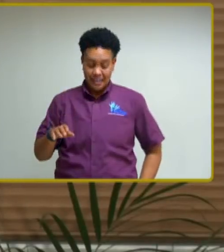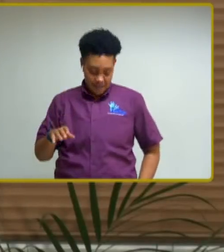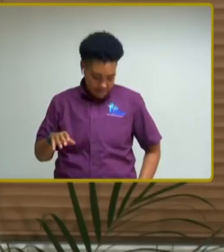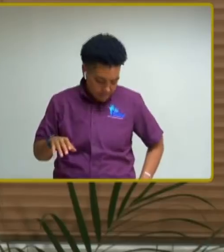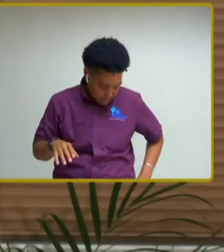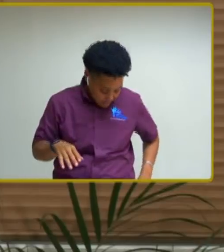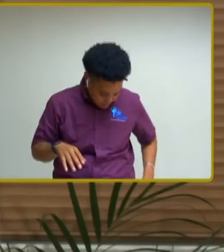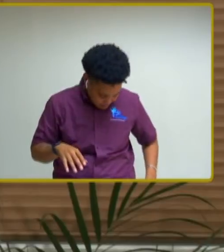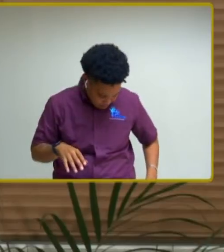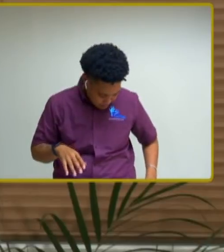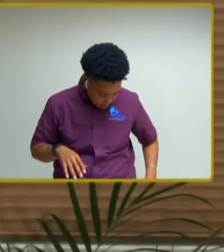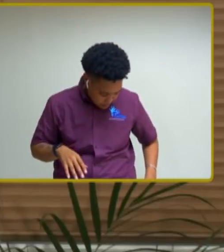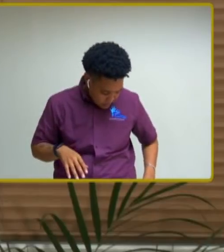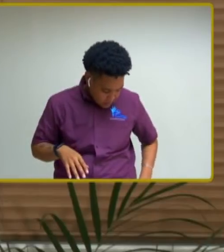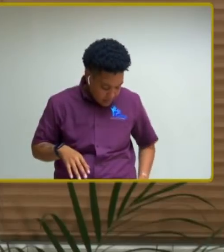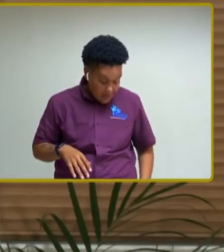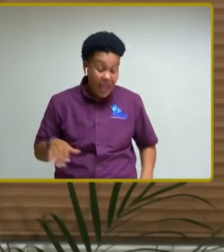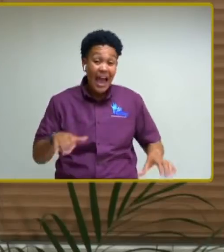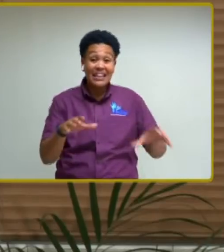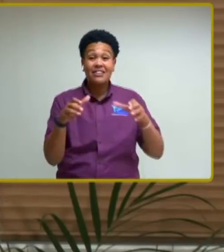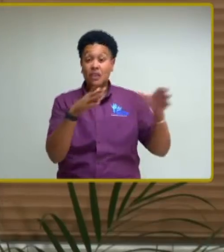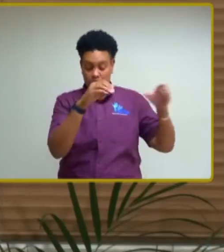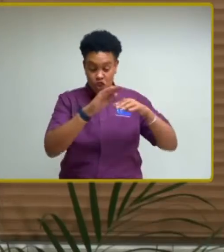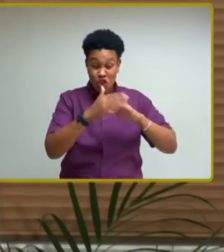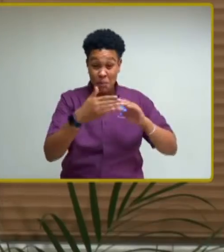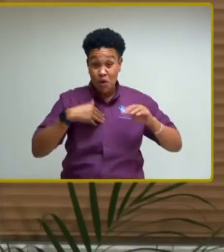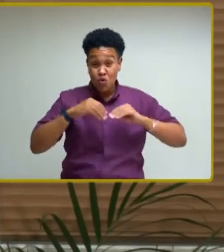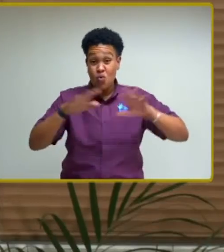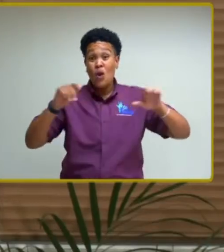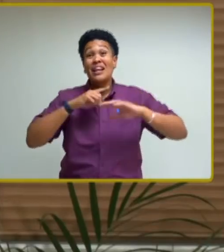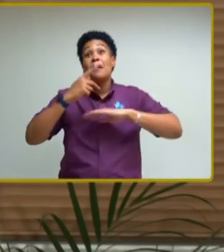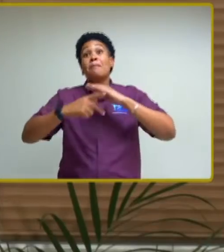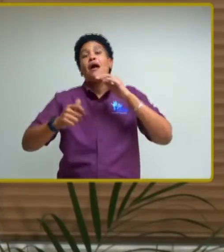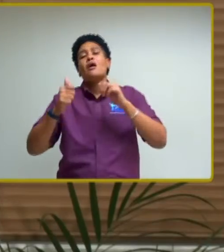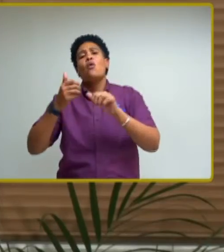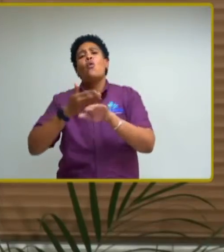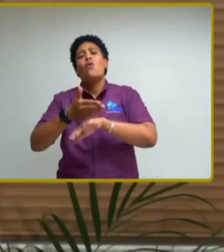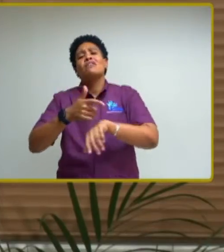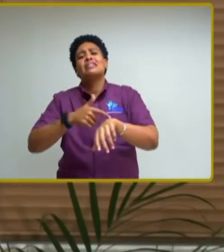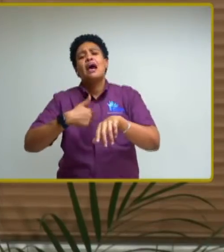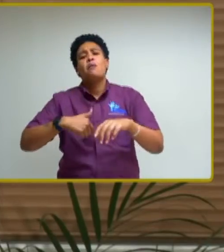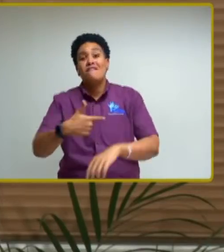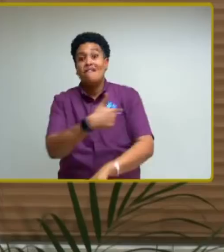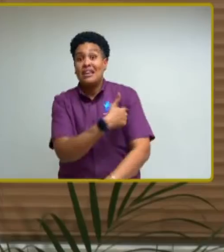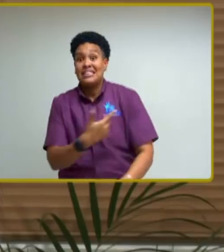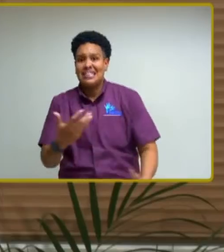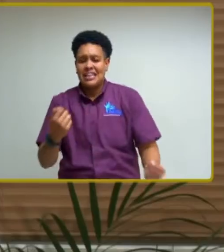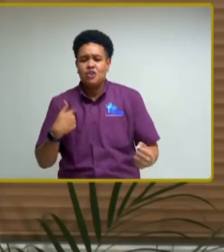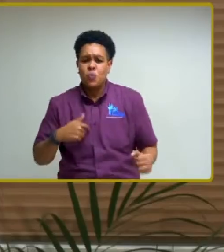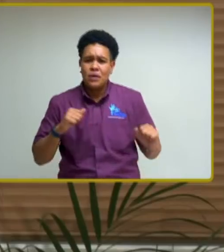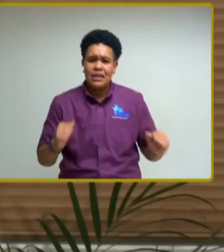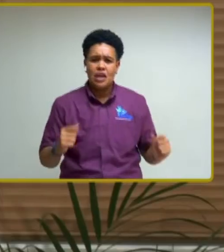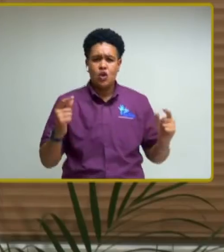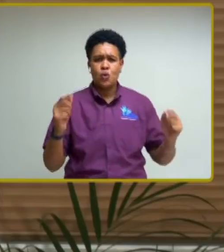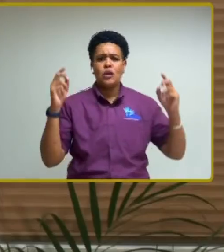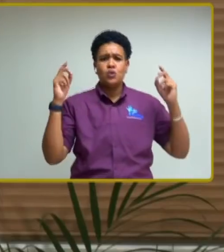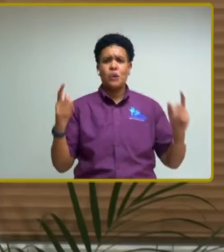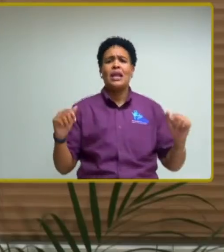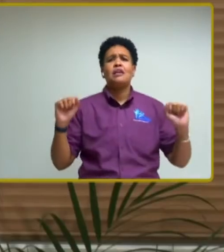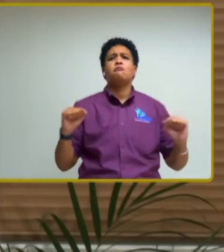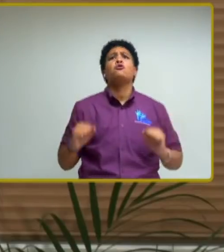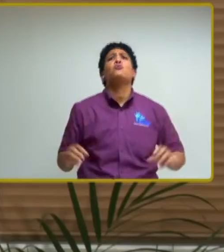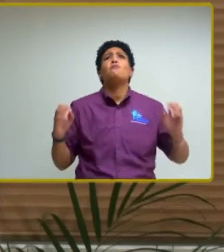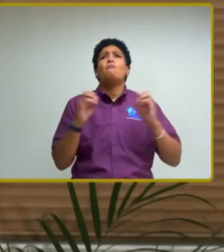every parish over an extended period of time once we have the vaccines, so that we can do as quickly as possible more of